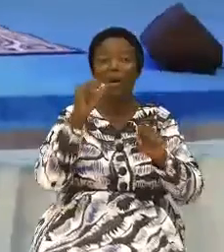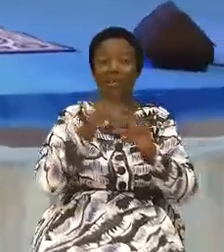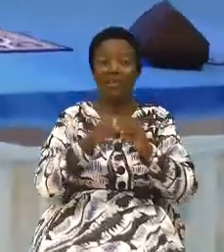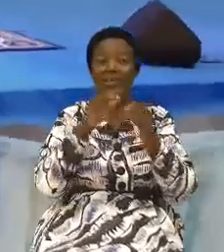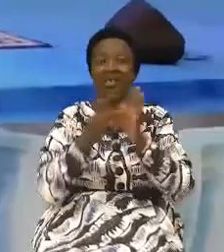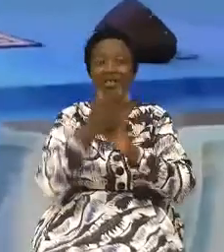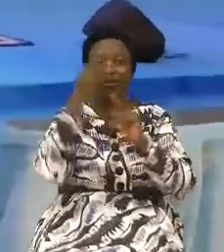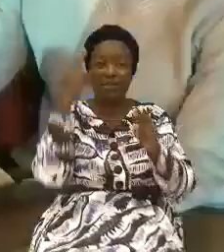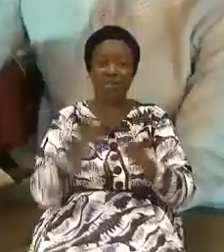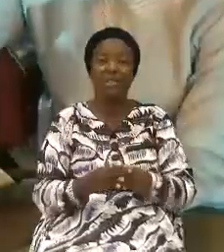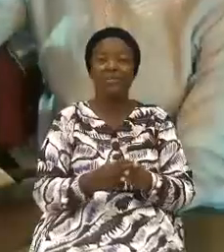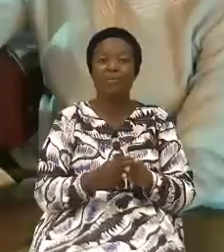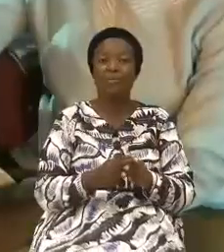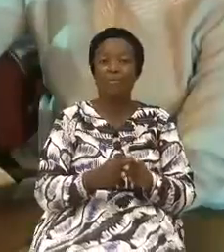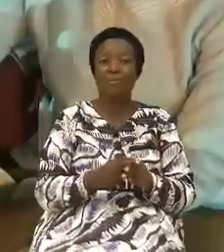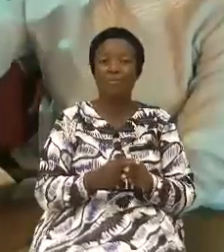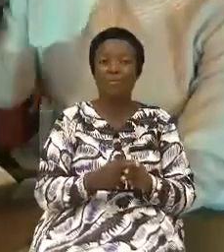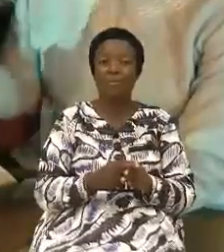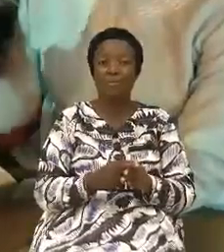Jesus' name.